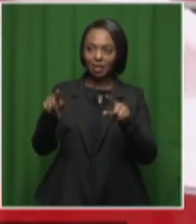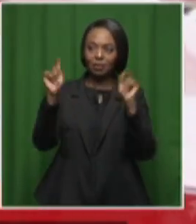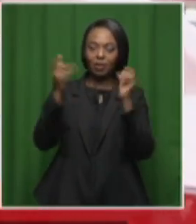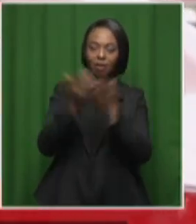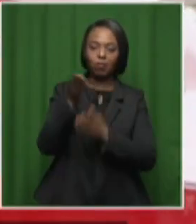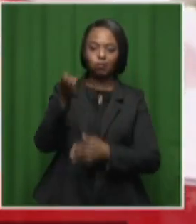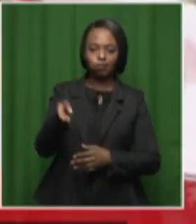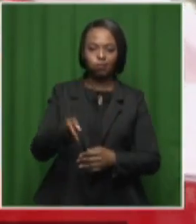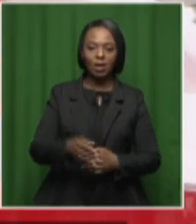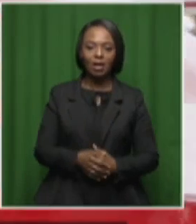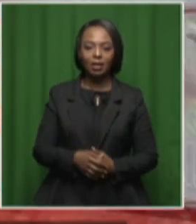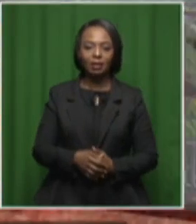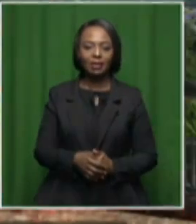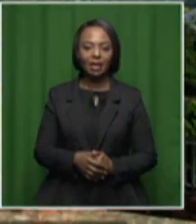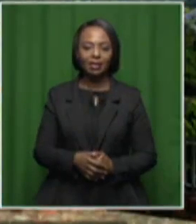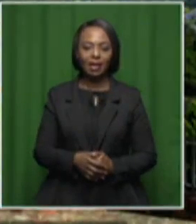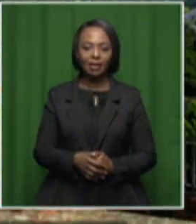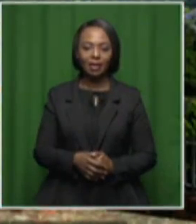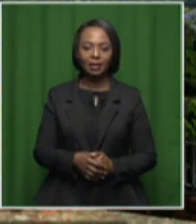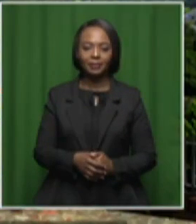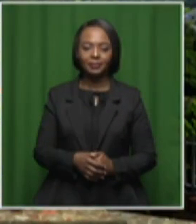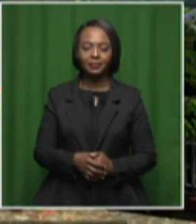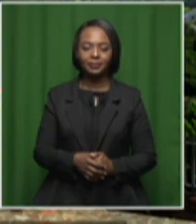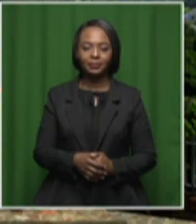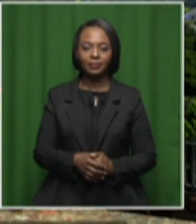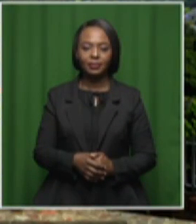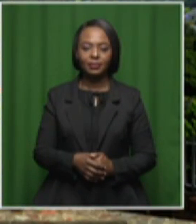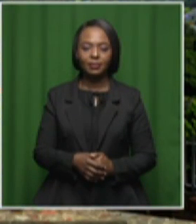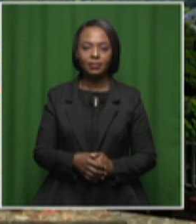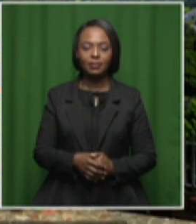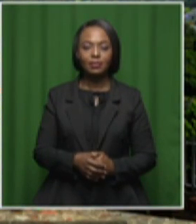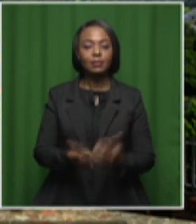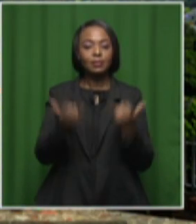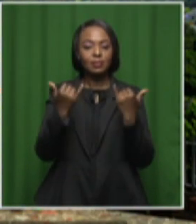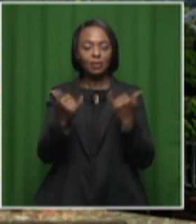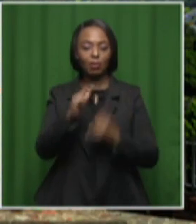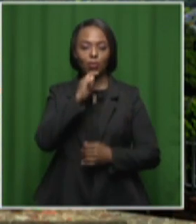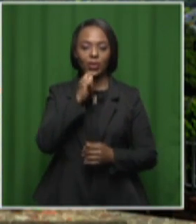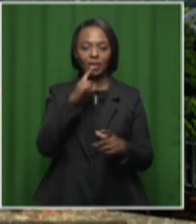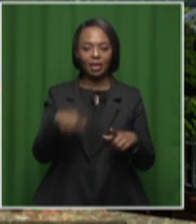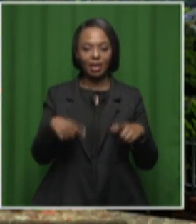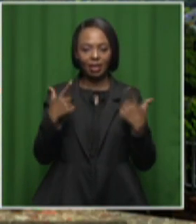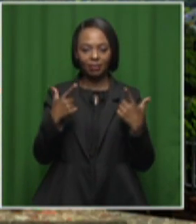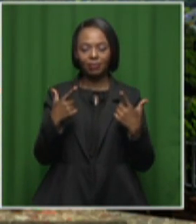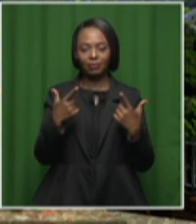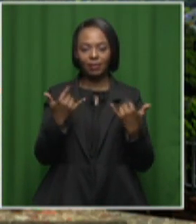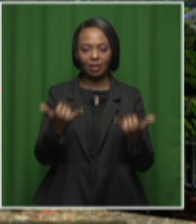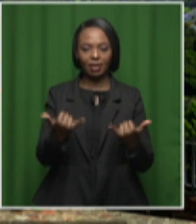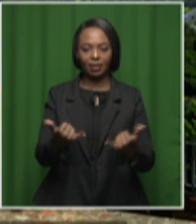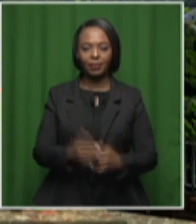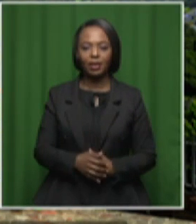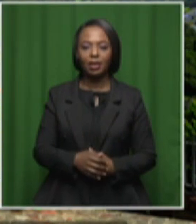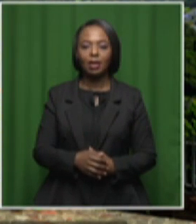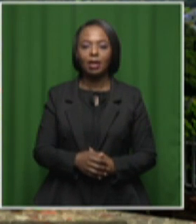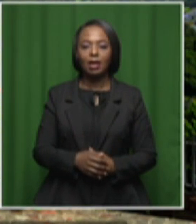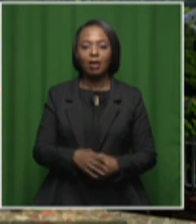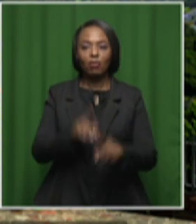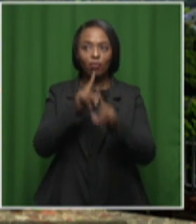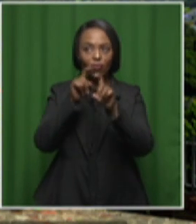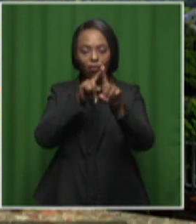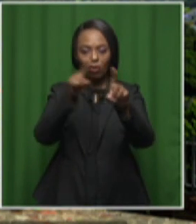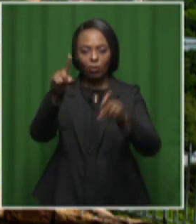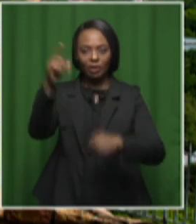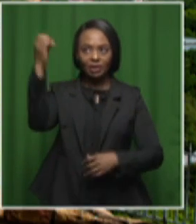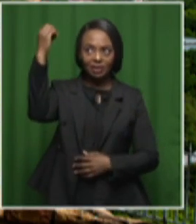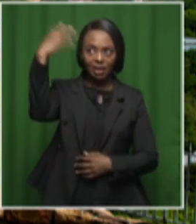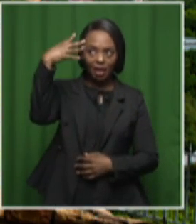course, we are hopping on and off today. And it is, of course, morning live here. And we're following the sun, the